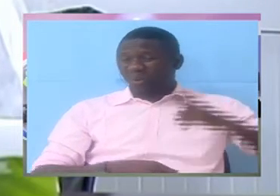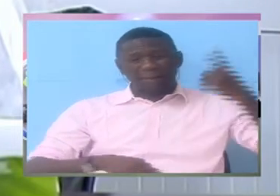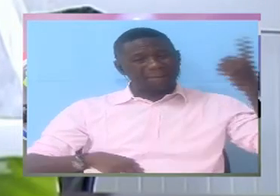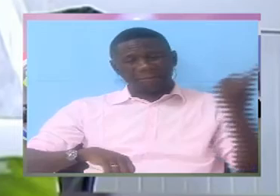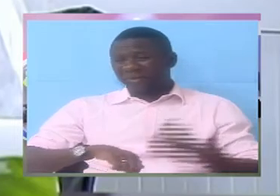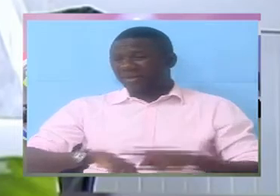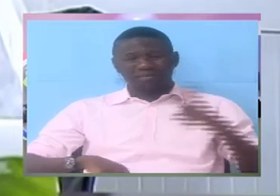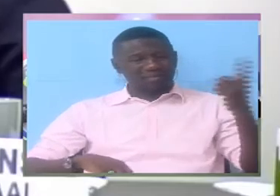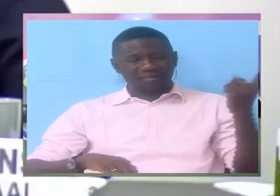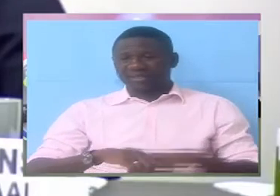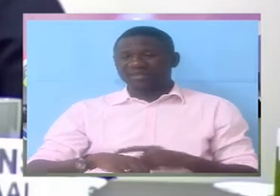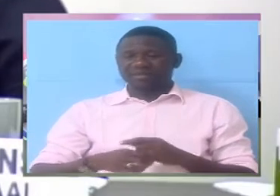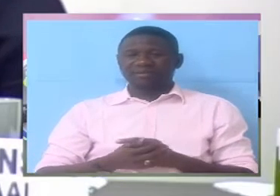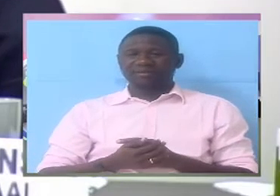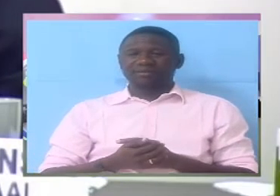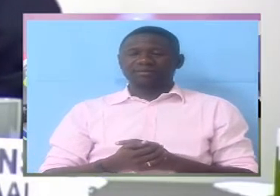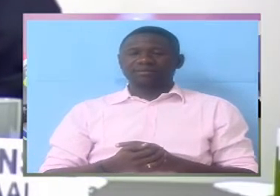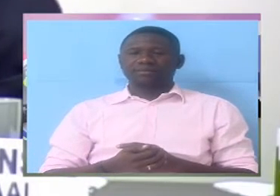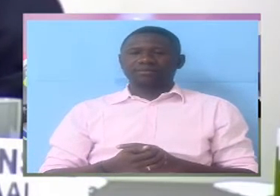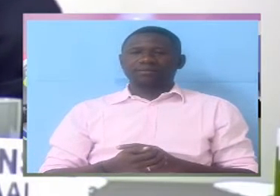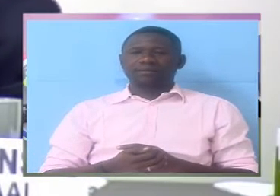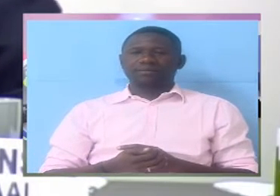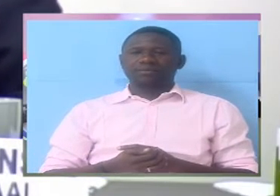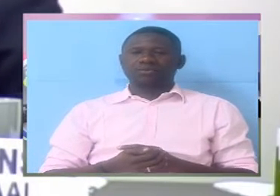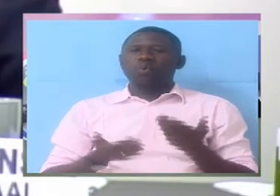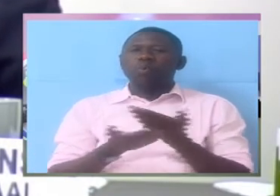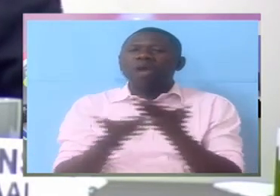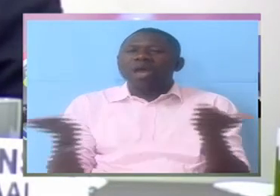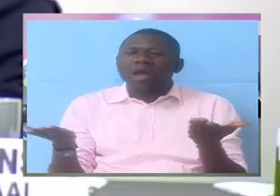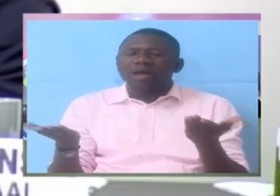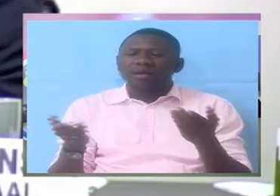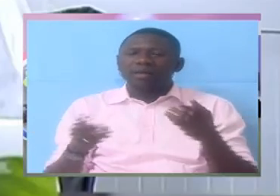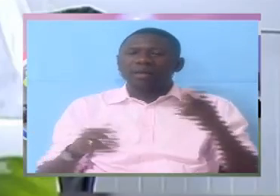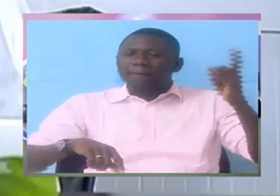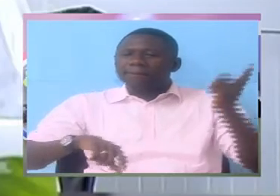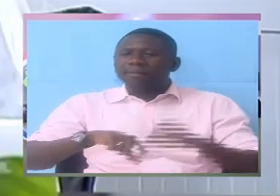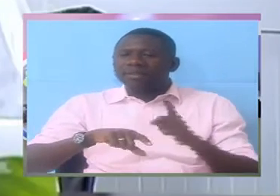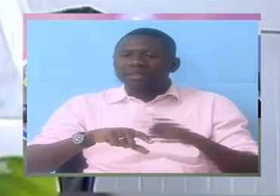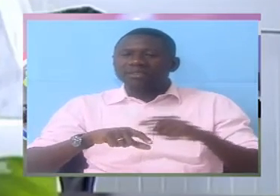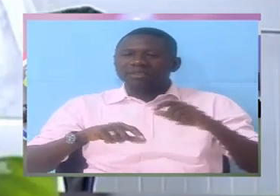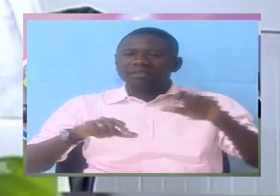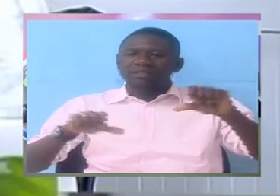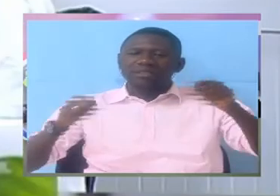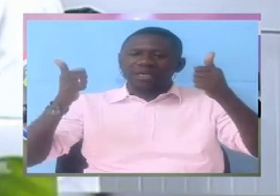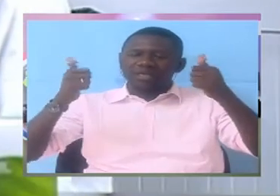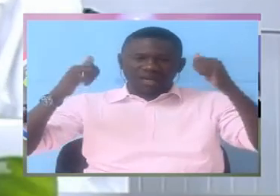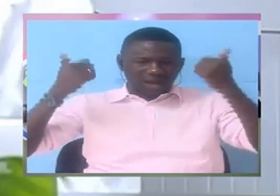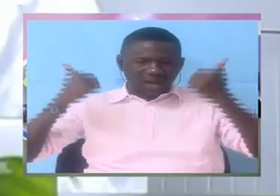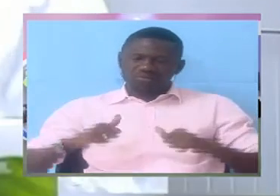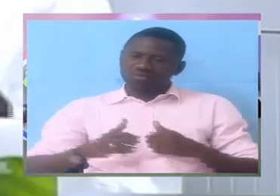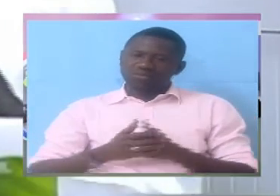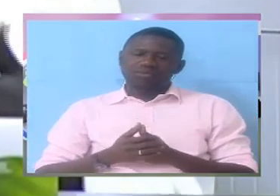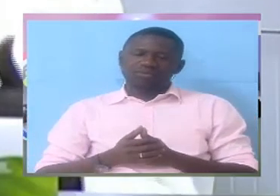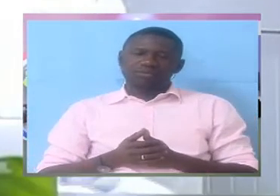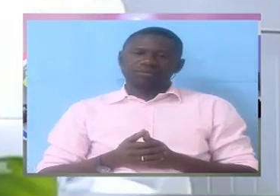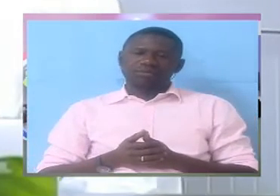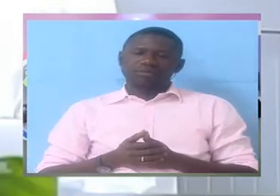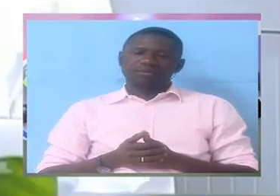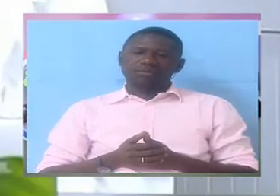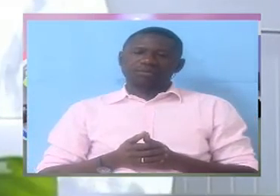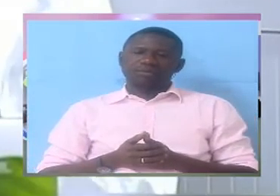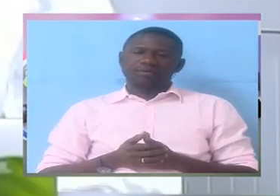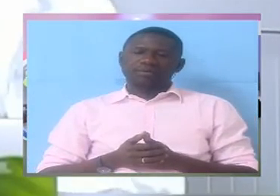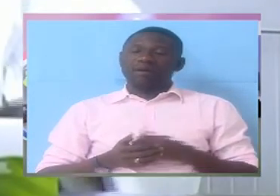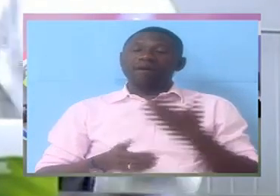min din nari where did the lip beating take place nyili paro nying aketa min toldo see as soon as these people come down from the